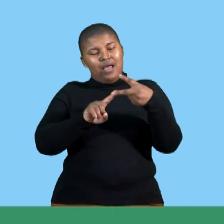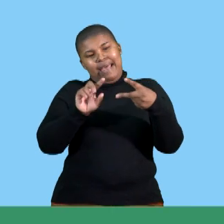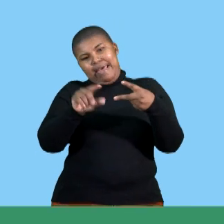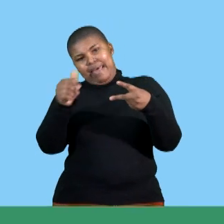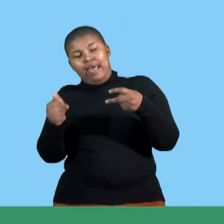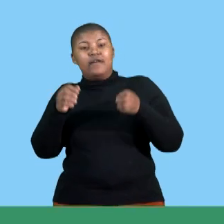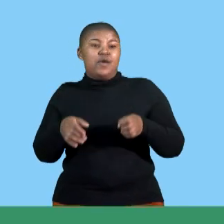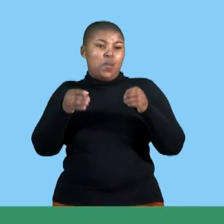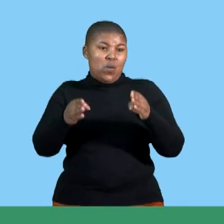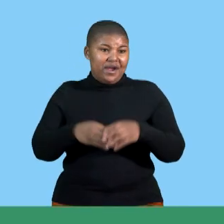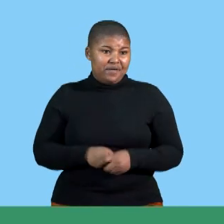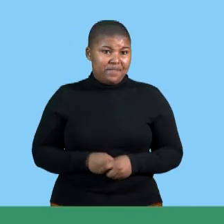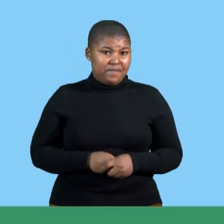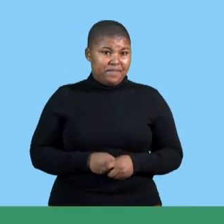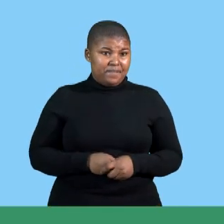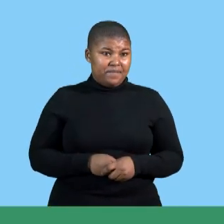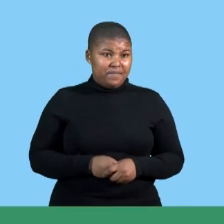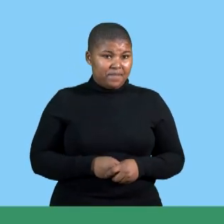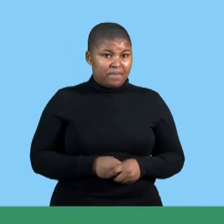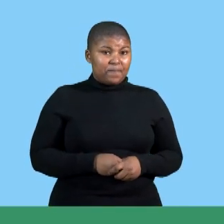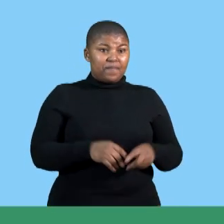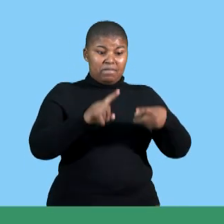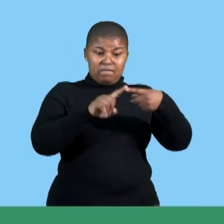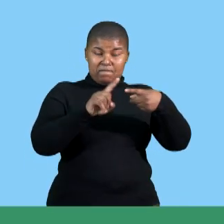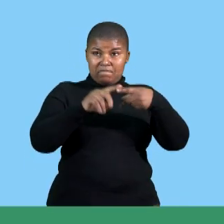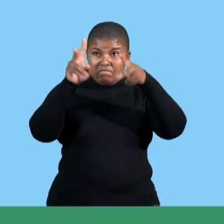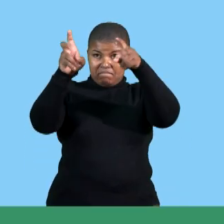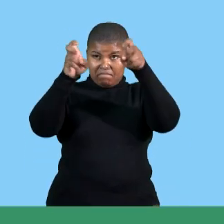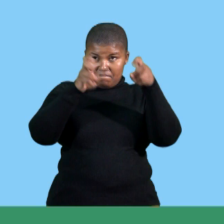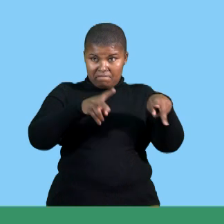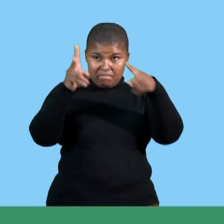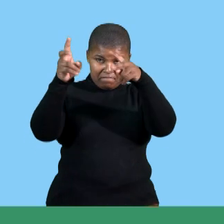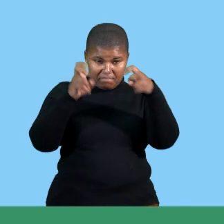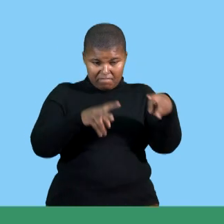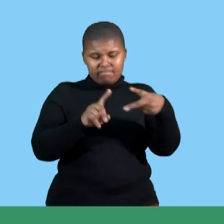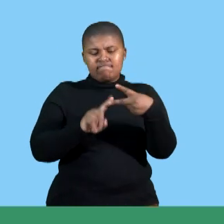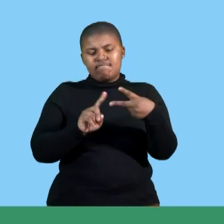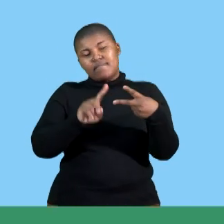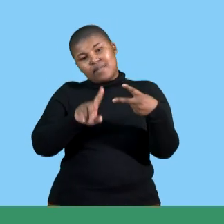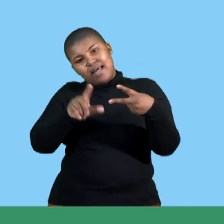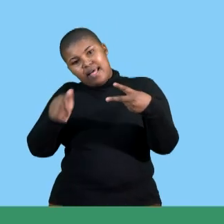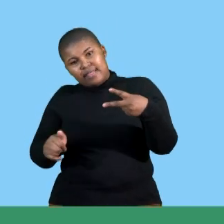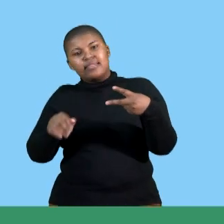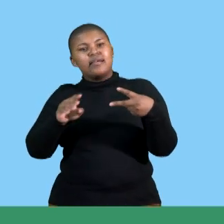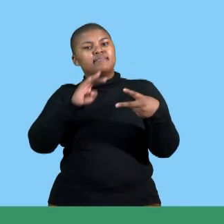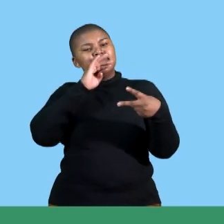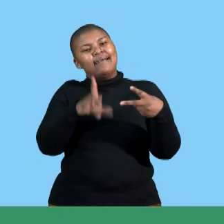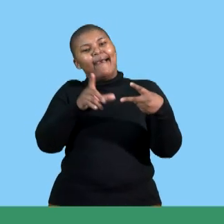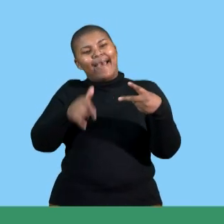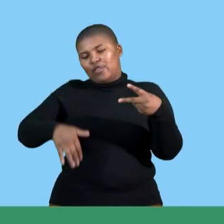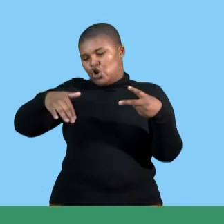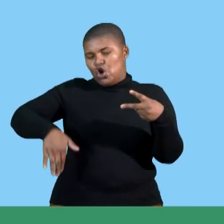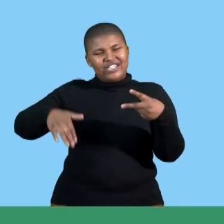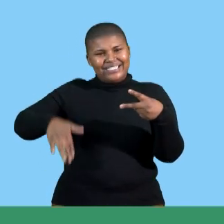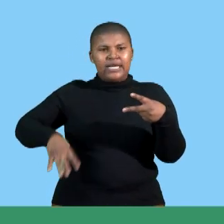above. So in 1A, you are quoting from the scenario, 1B, other ones. So meaning others that